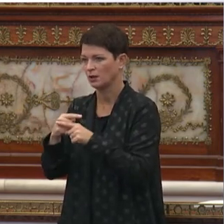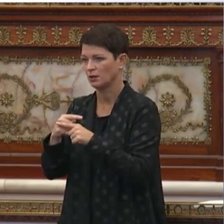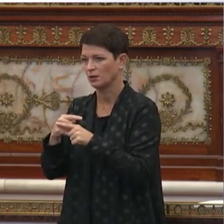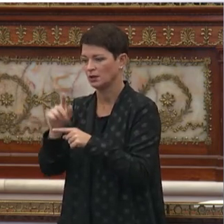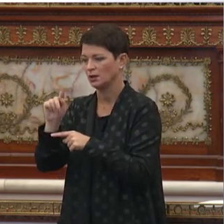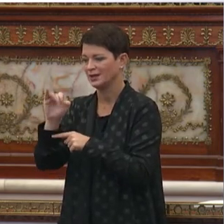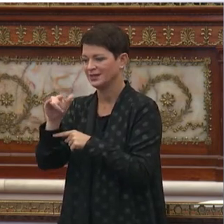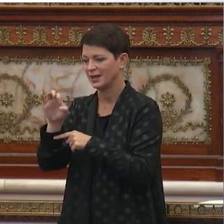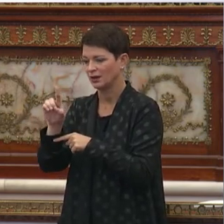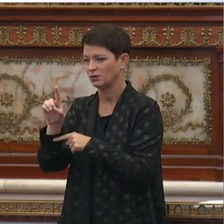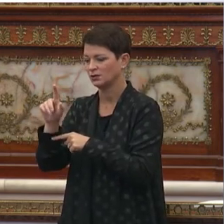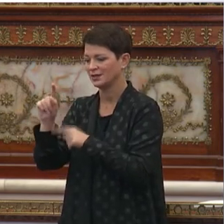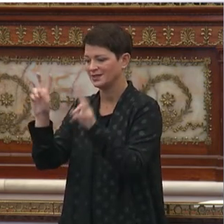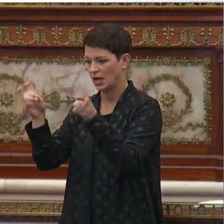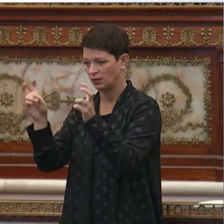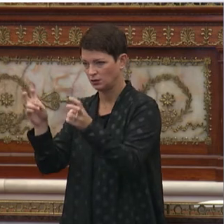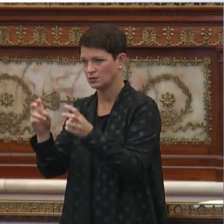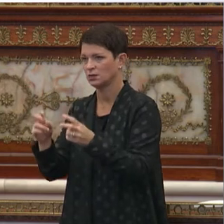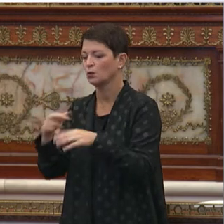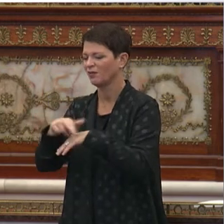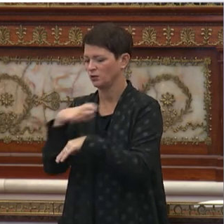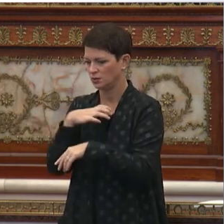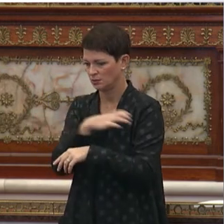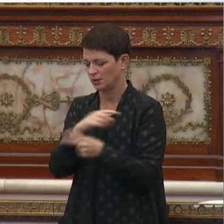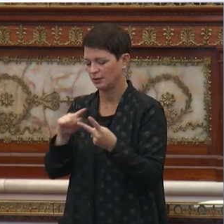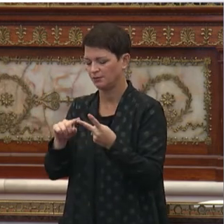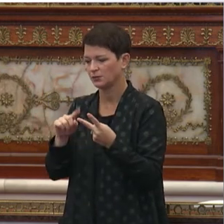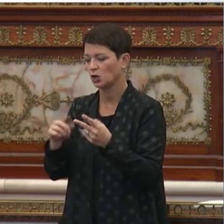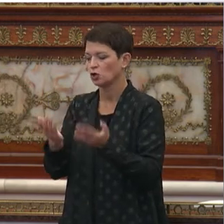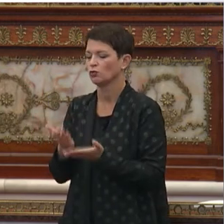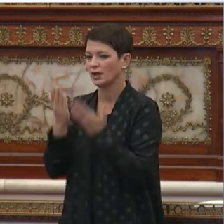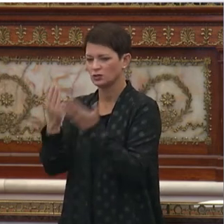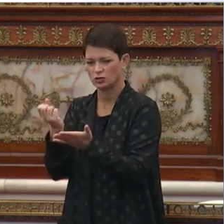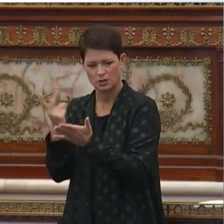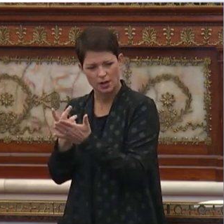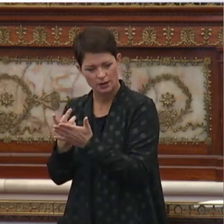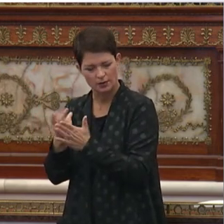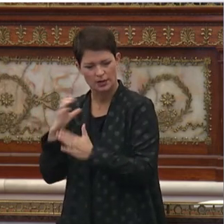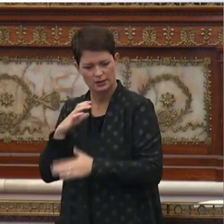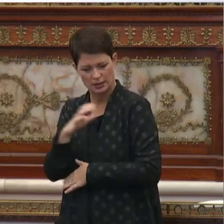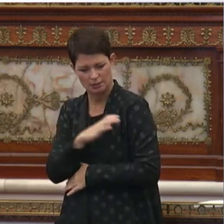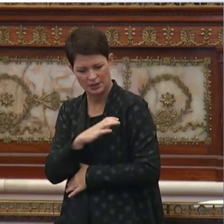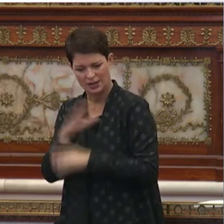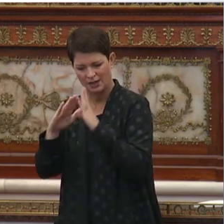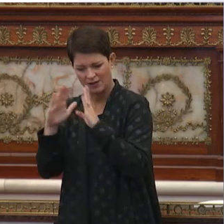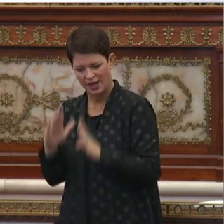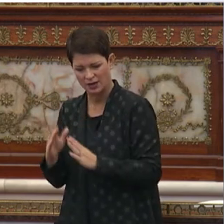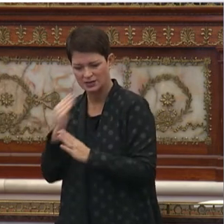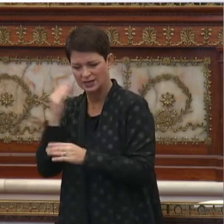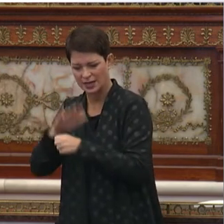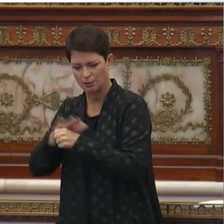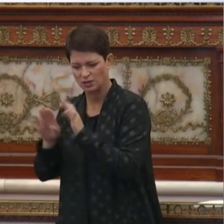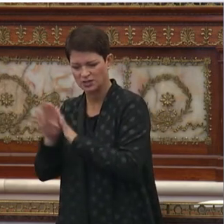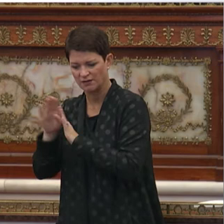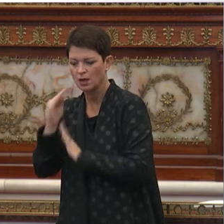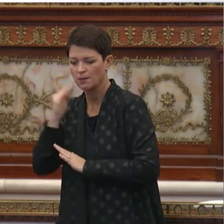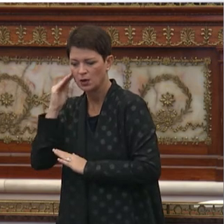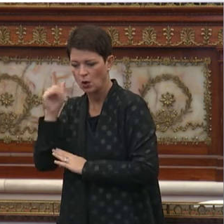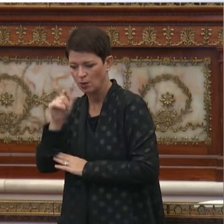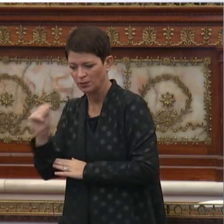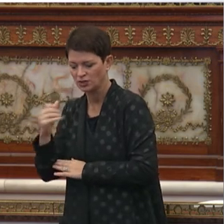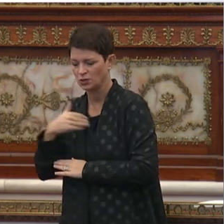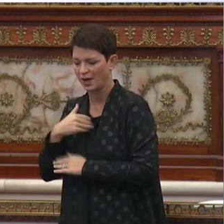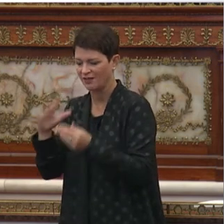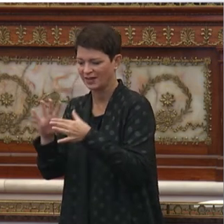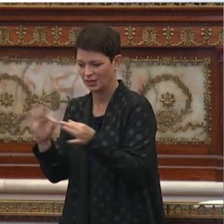titles. Refer to committee. And a resolution authorizing the Committee on Housing, Neighborhood Development, and the Homeless to hold